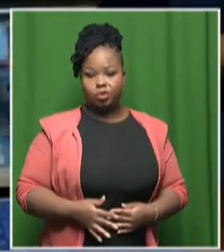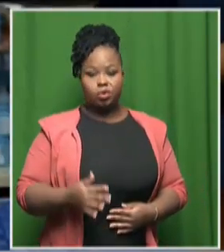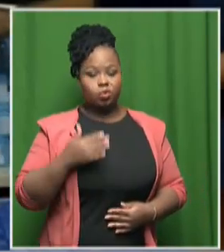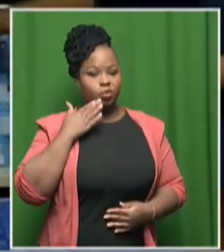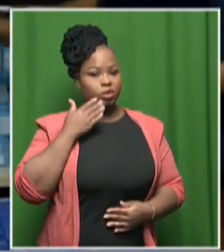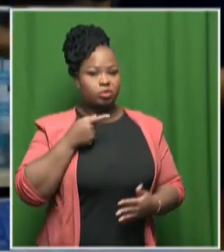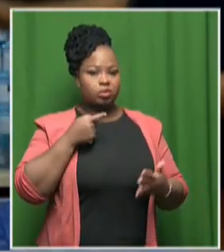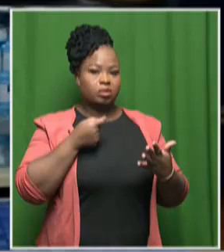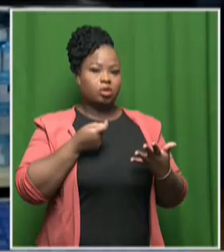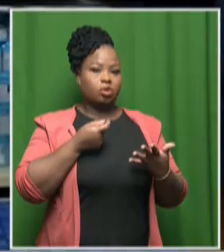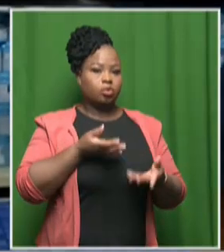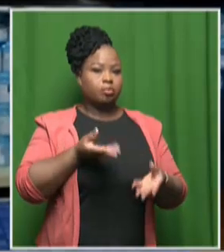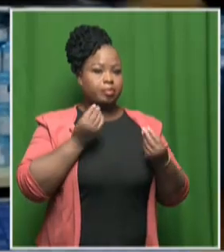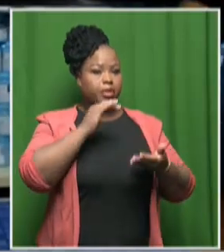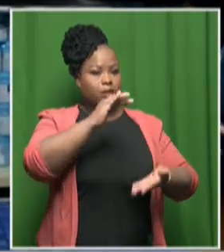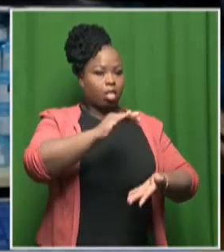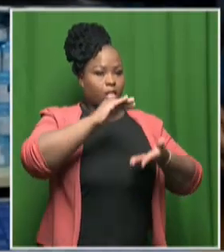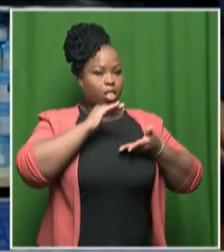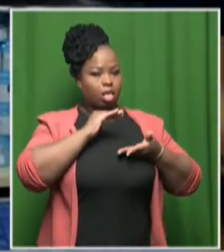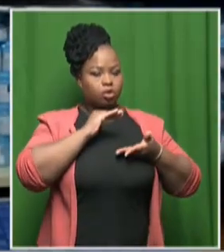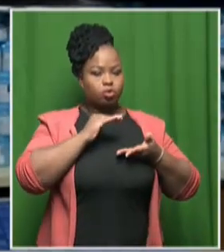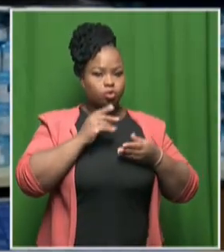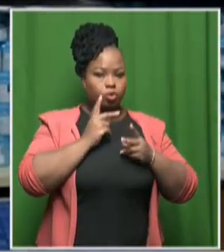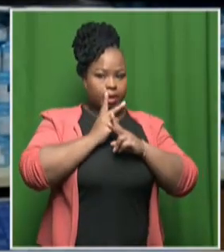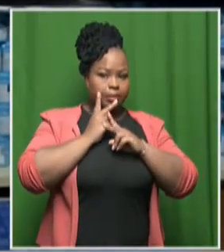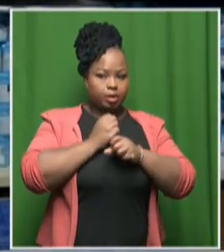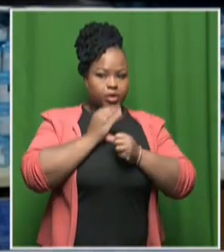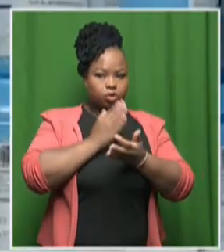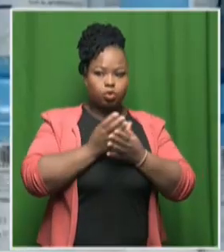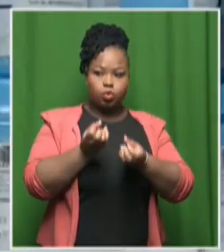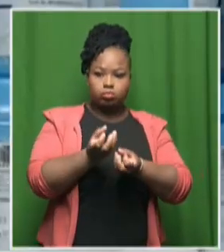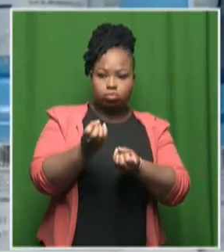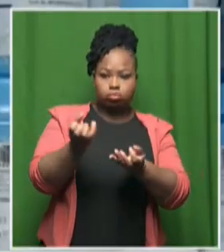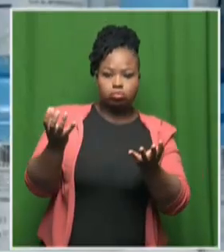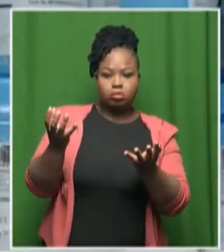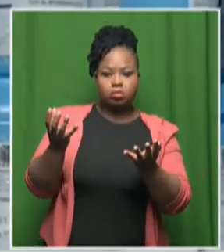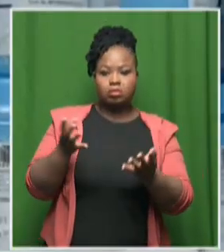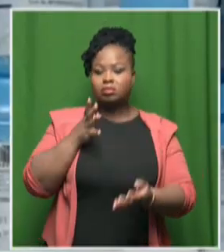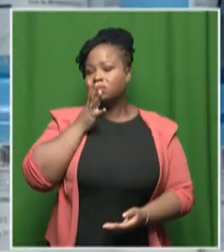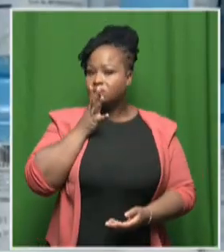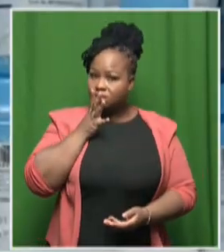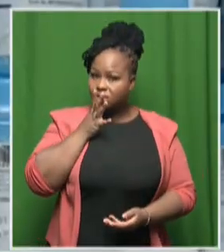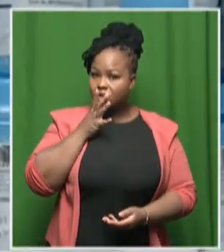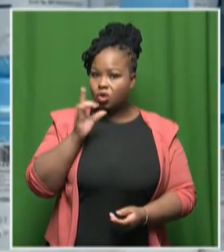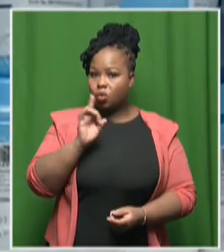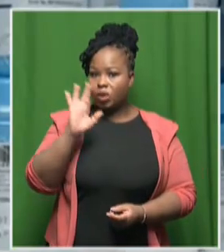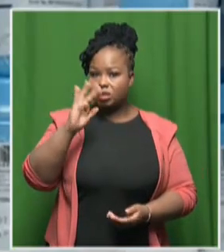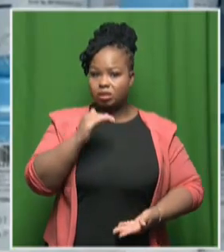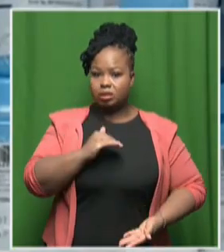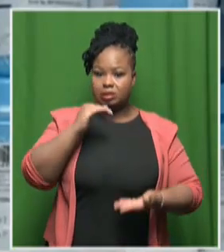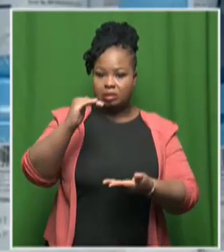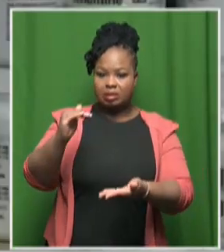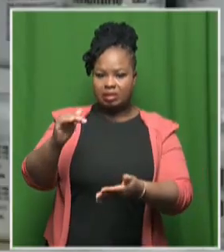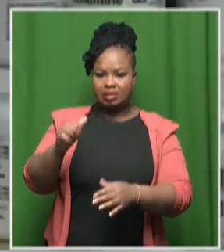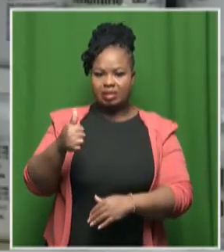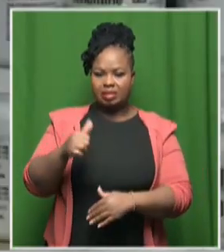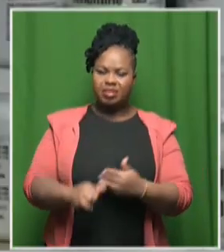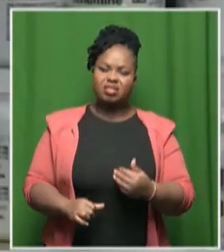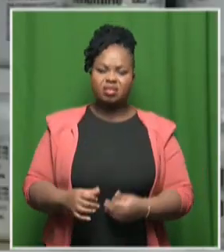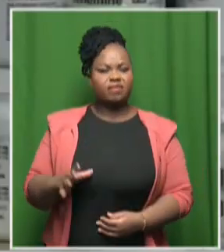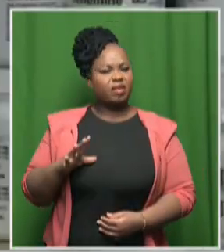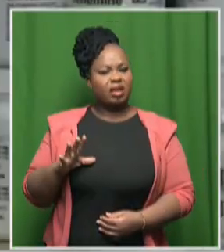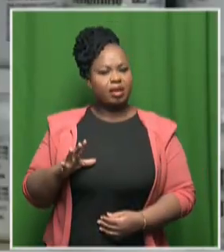these are very big things as well. Making sure that distributing large quantities all at once is fine. And also,